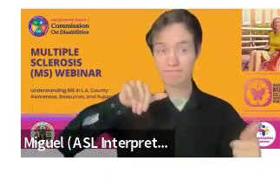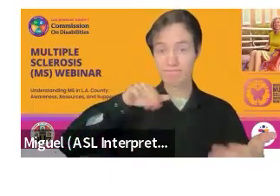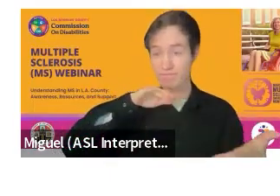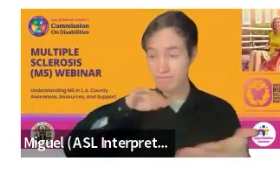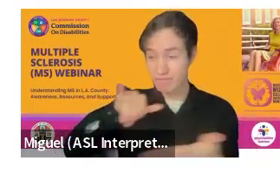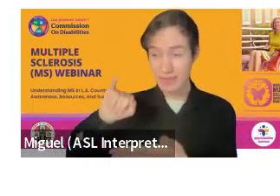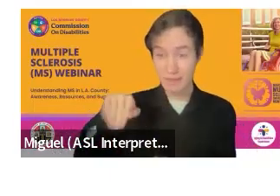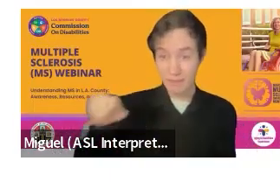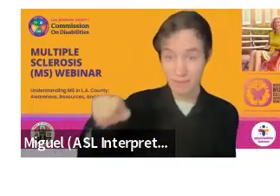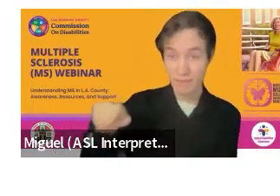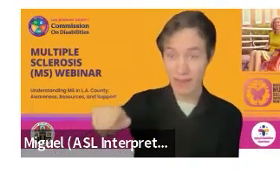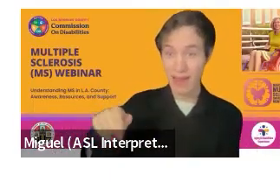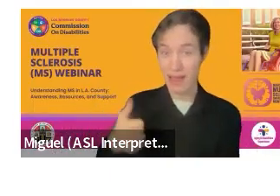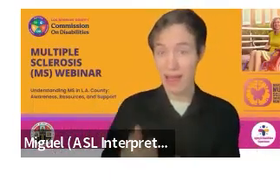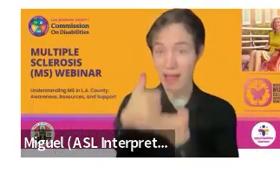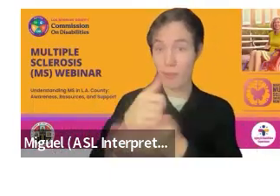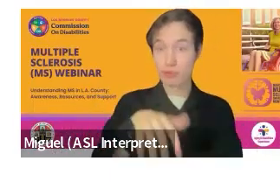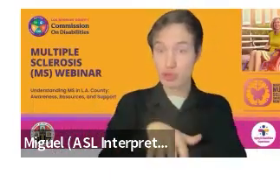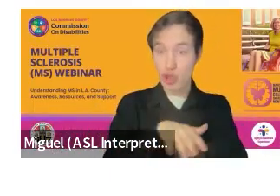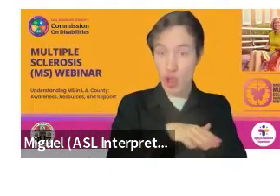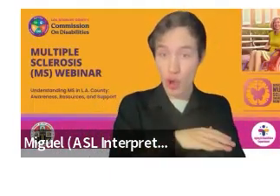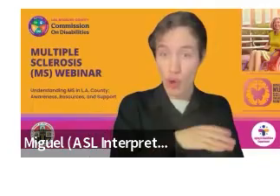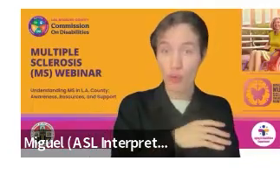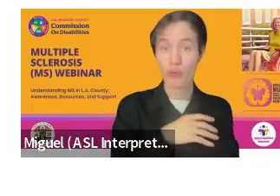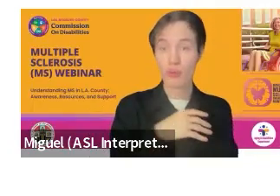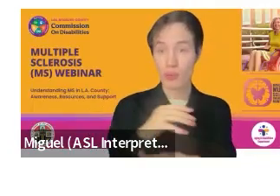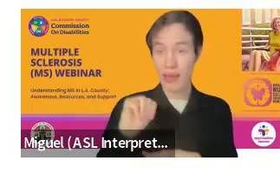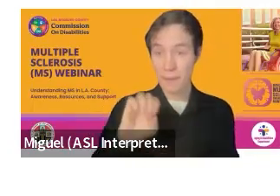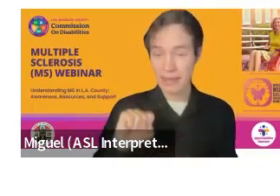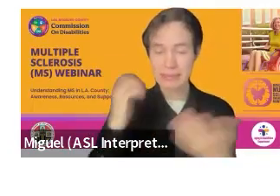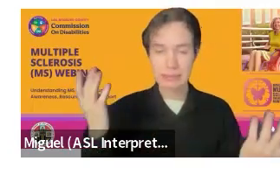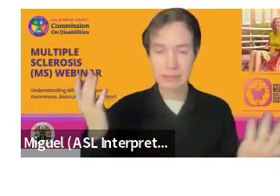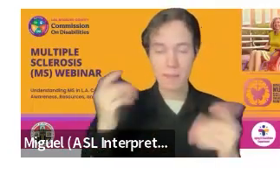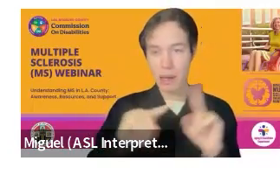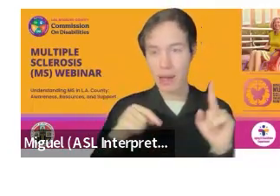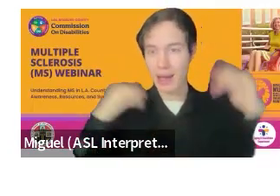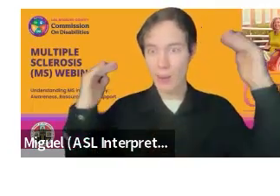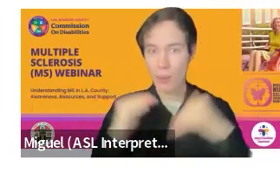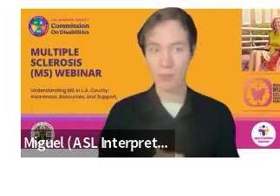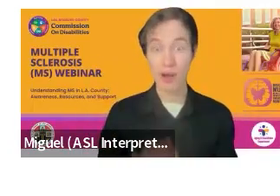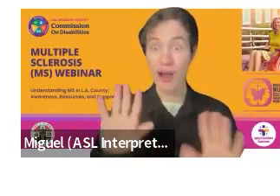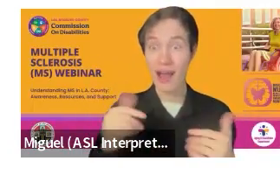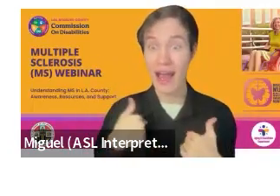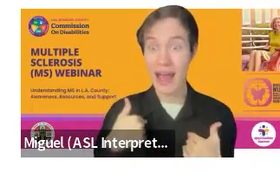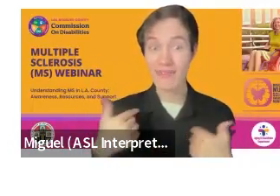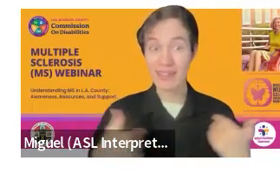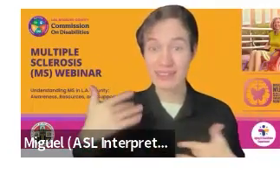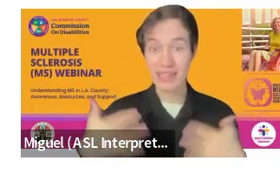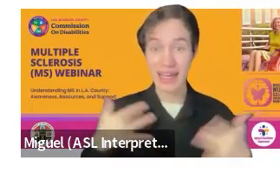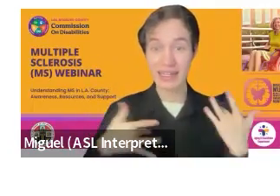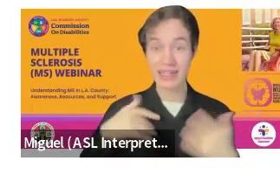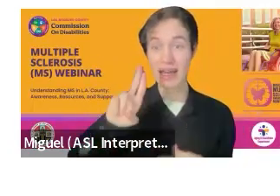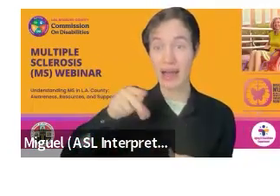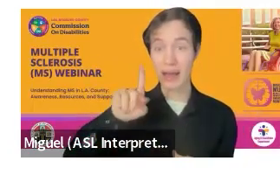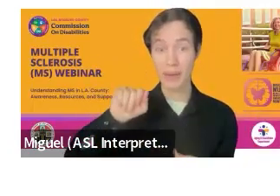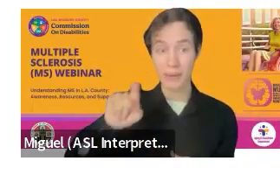down progression, but we hope that it will. And then an exciting update is actually there's a new class of medication that's